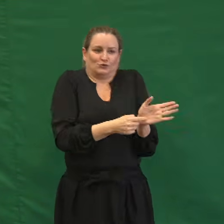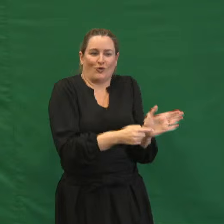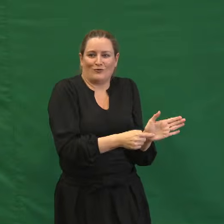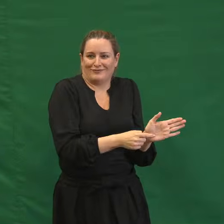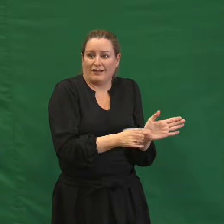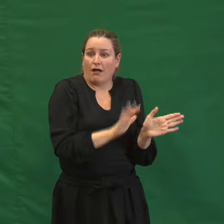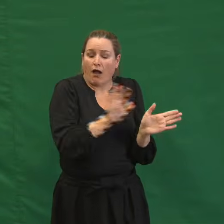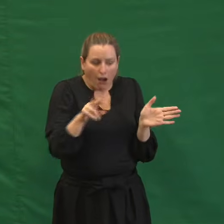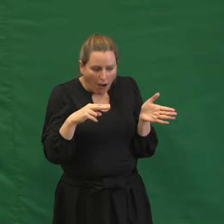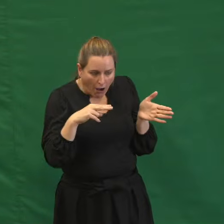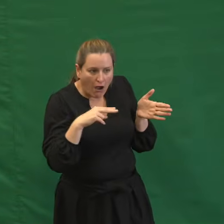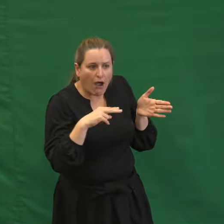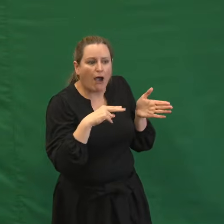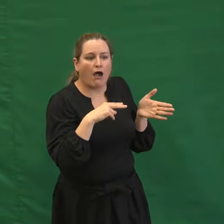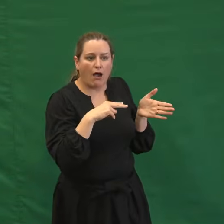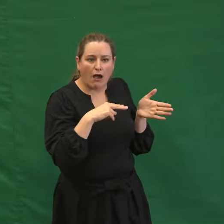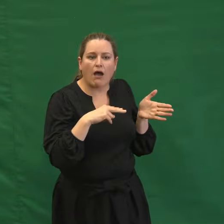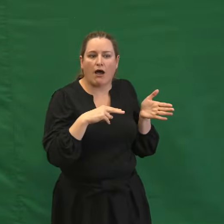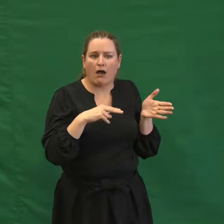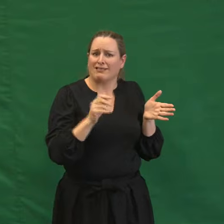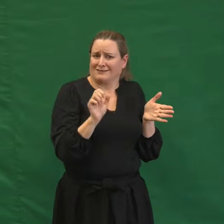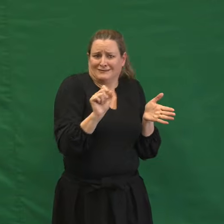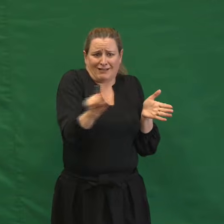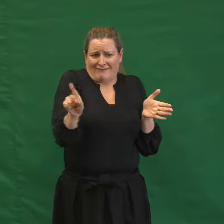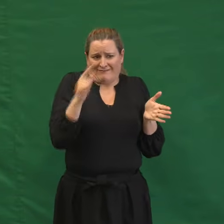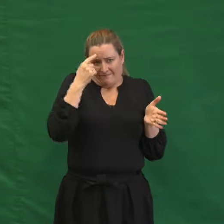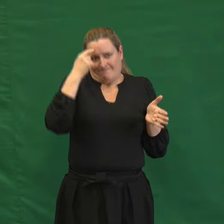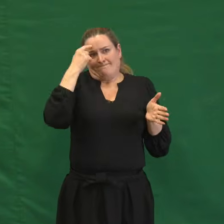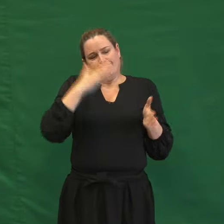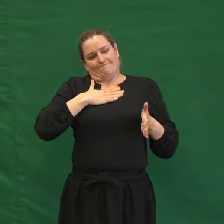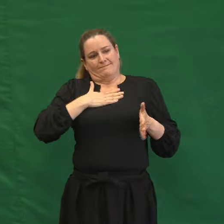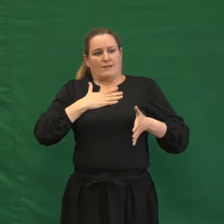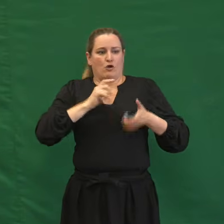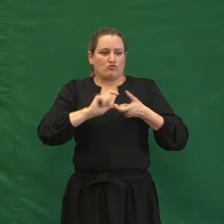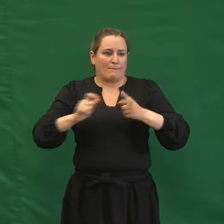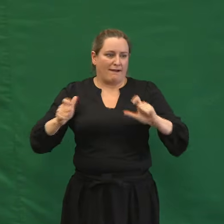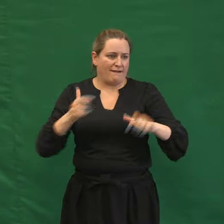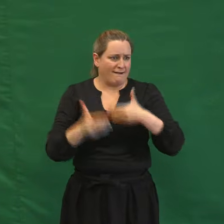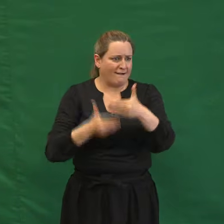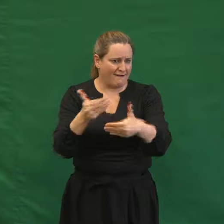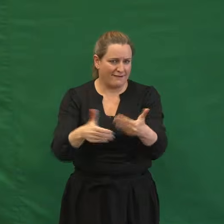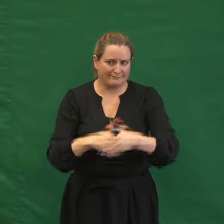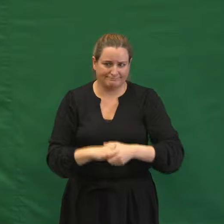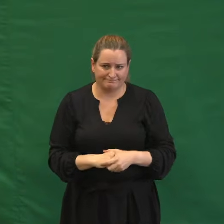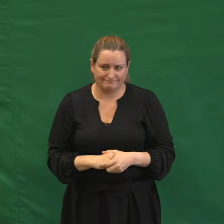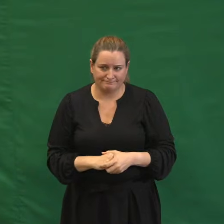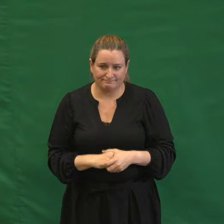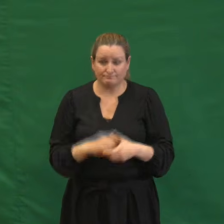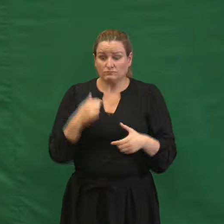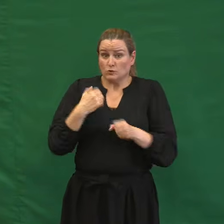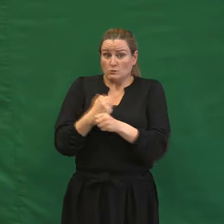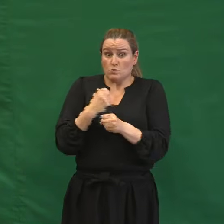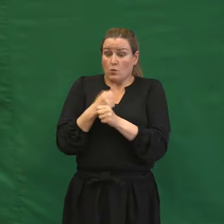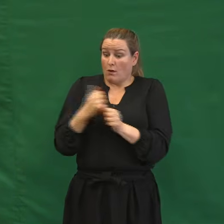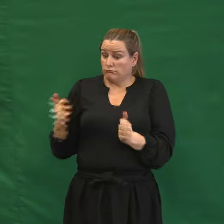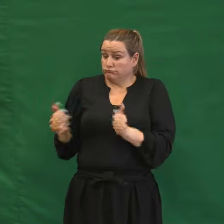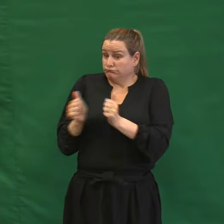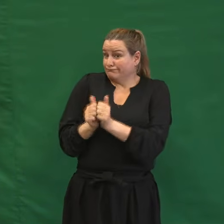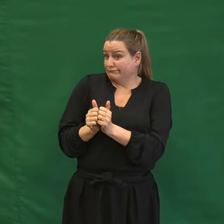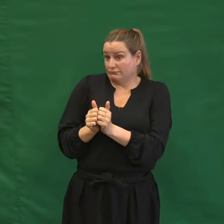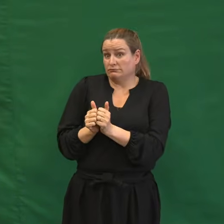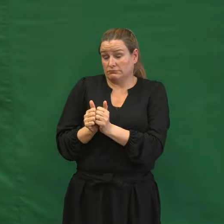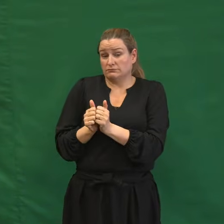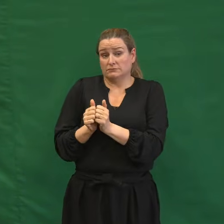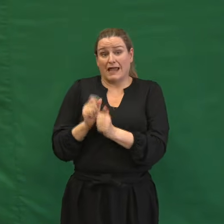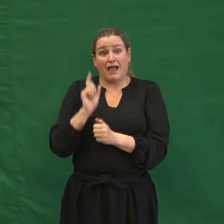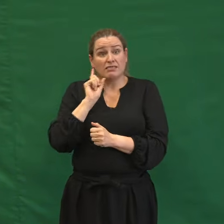in SASL and text in SASL English and Afrikaans. We have collaborators from across South Africa, from